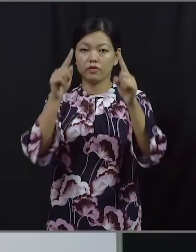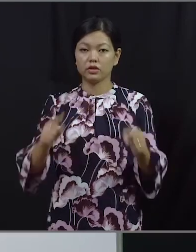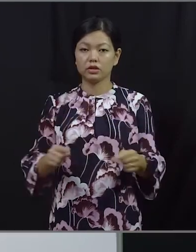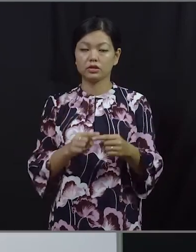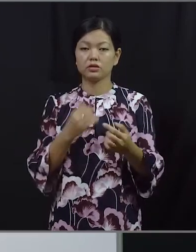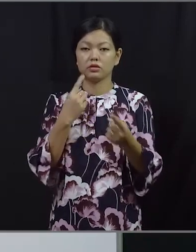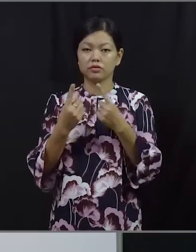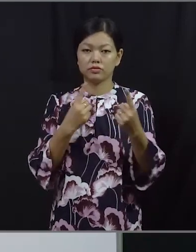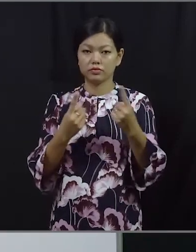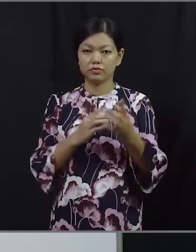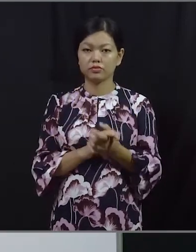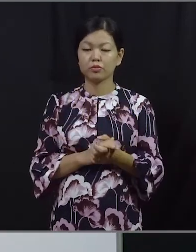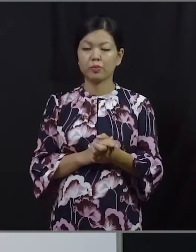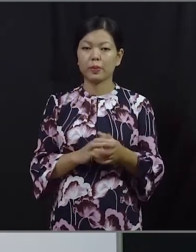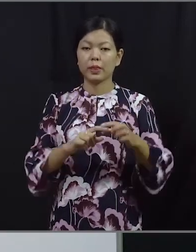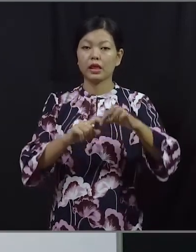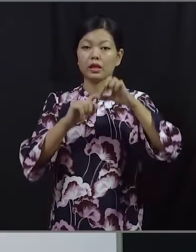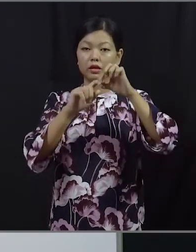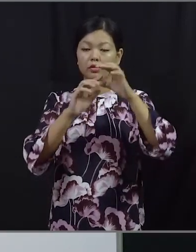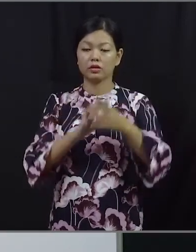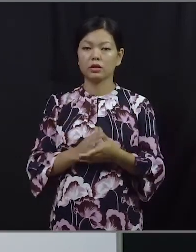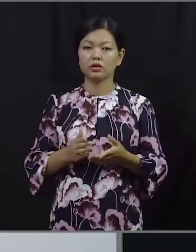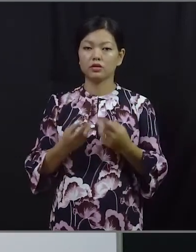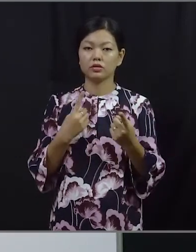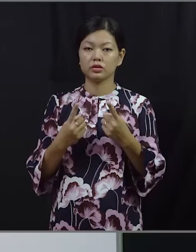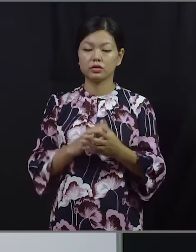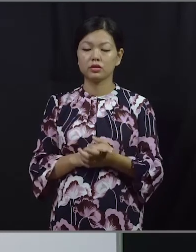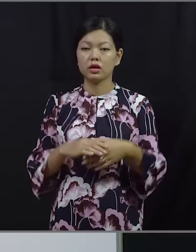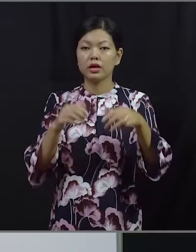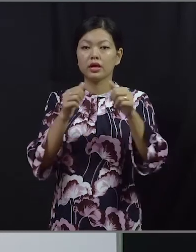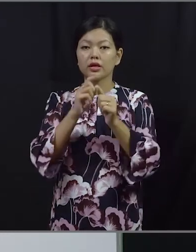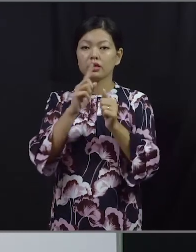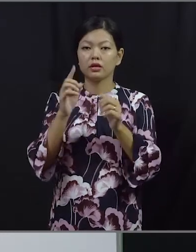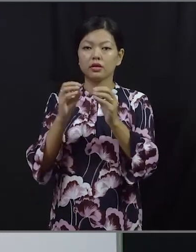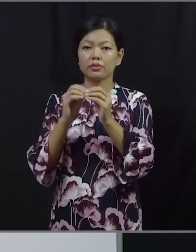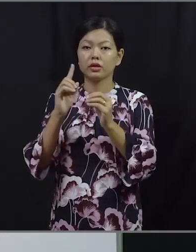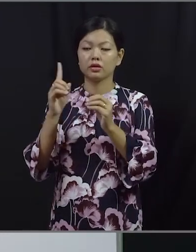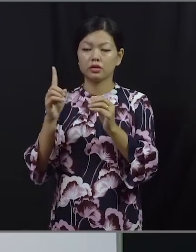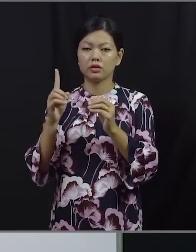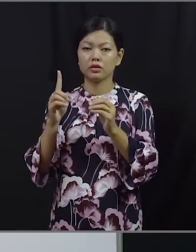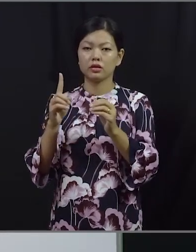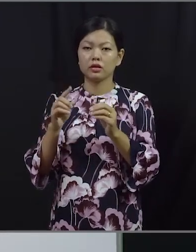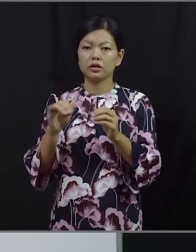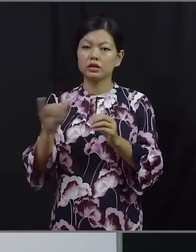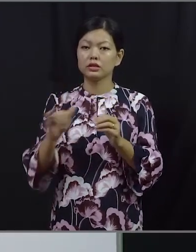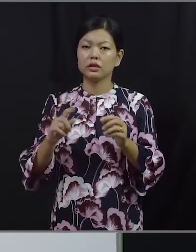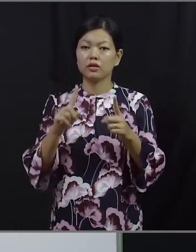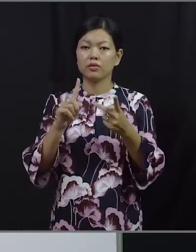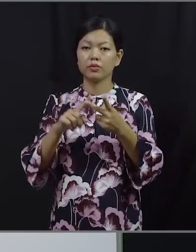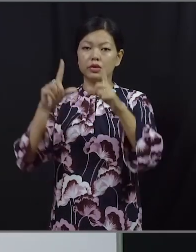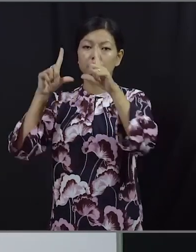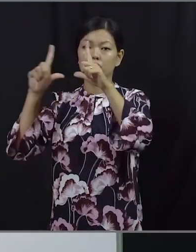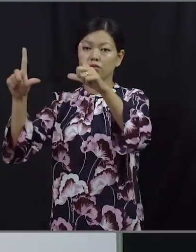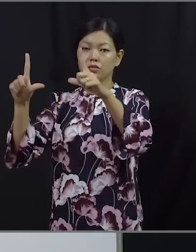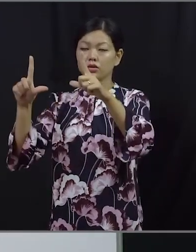first quantity or first expression. A double dash B double dash is nothing but the image for the